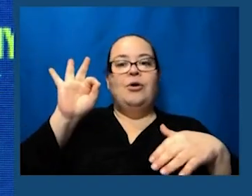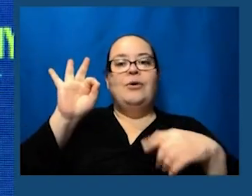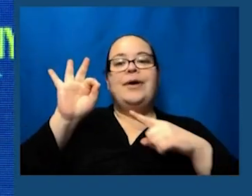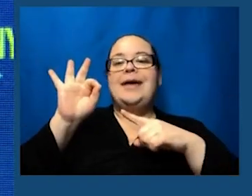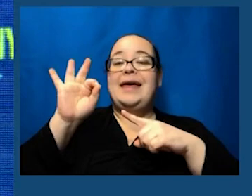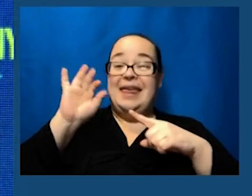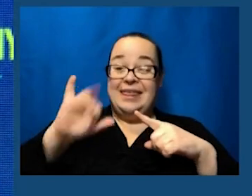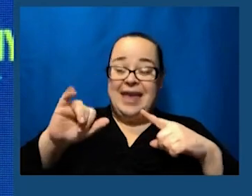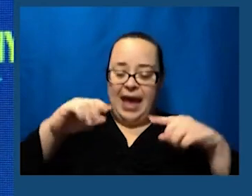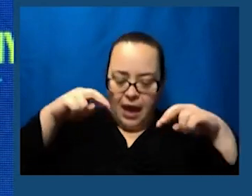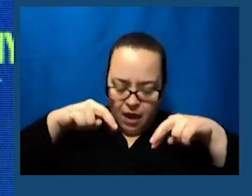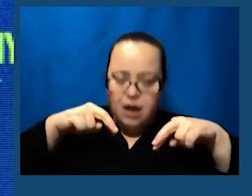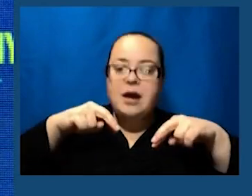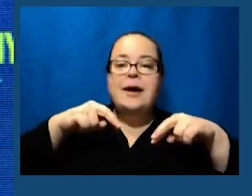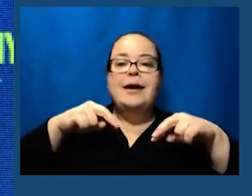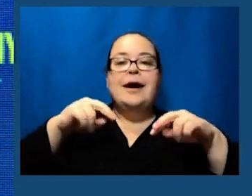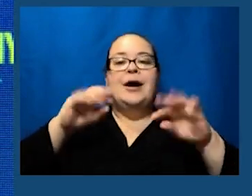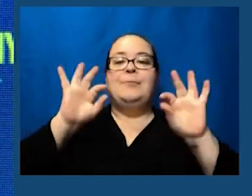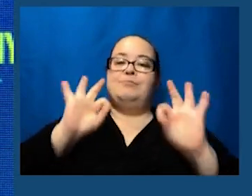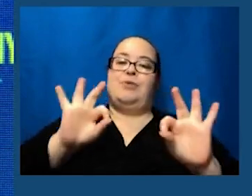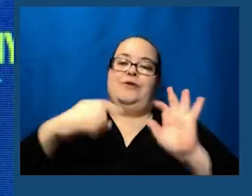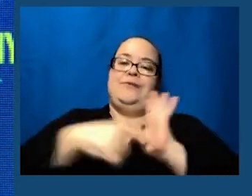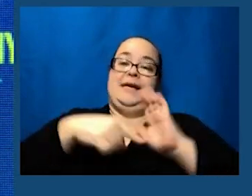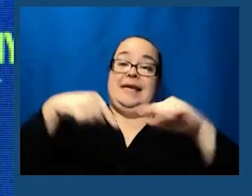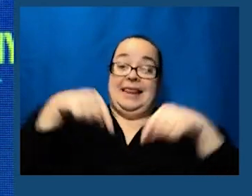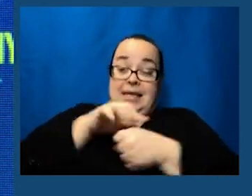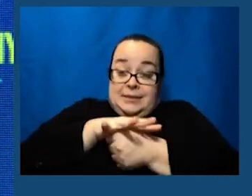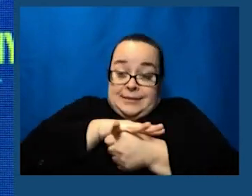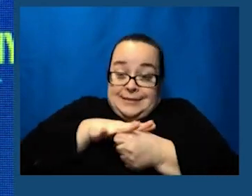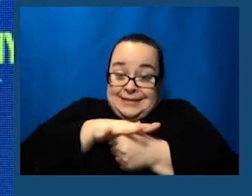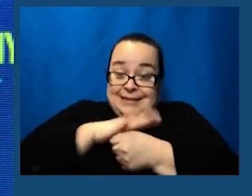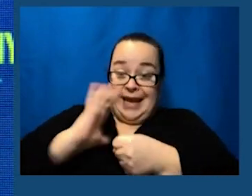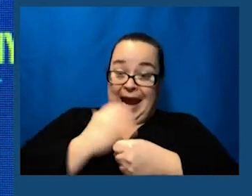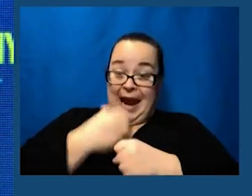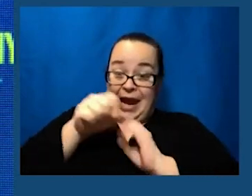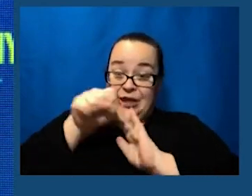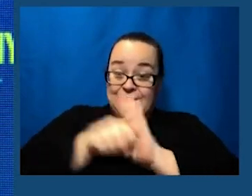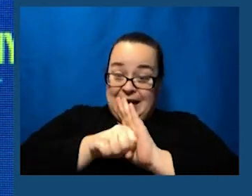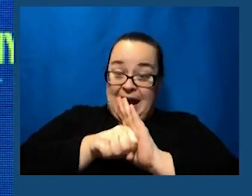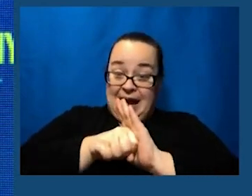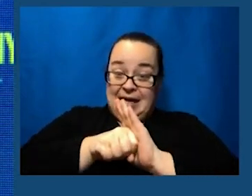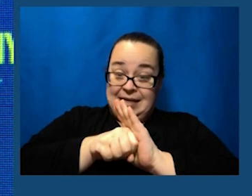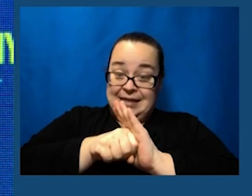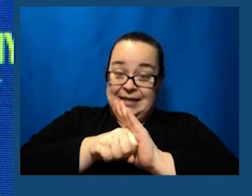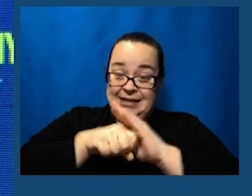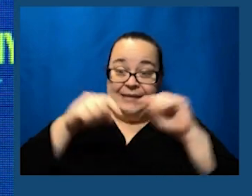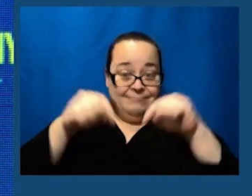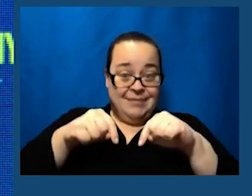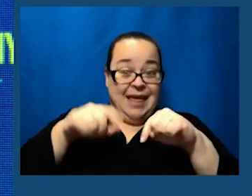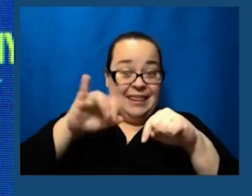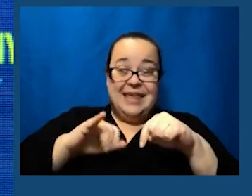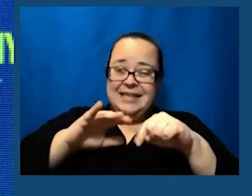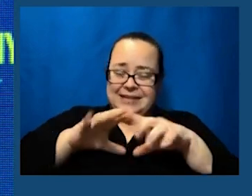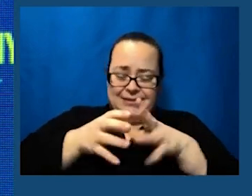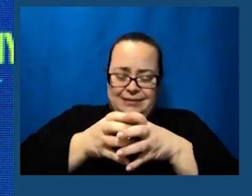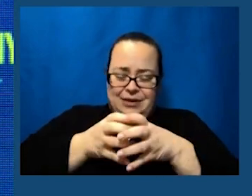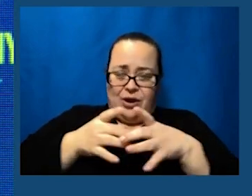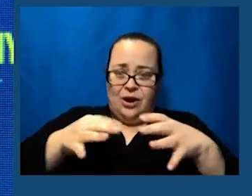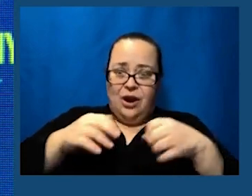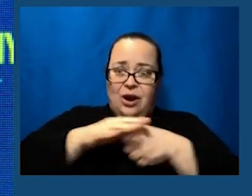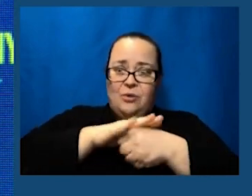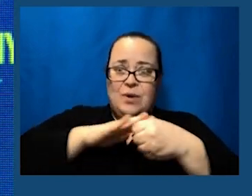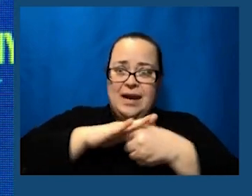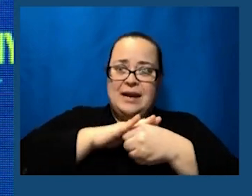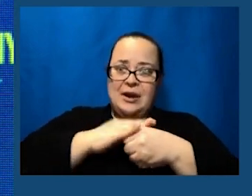this little area of our state, this important area that punches above its weight. This whole region was once a diamond in the